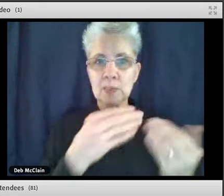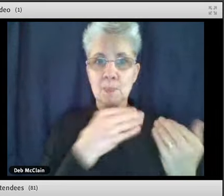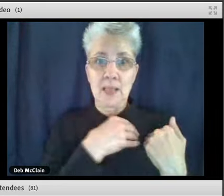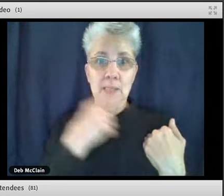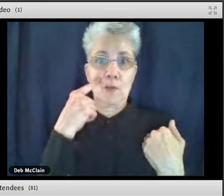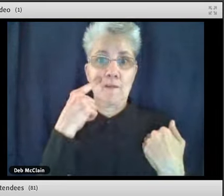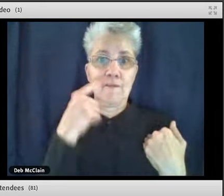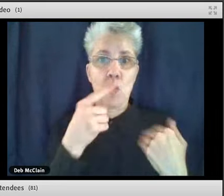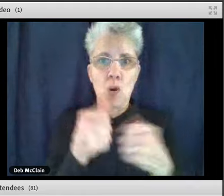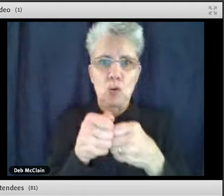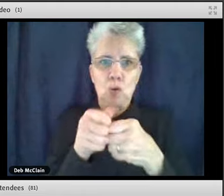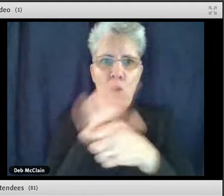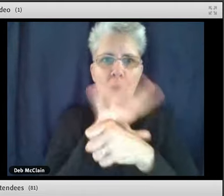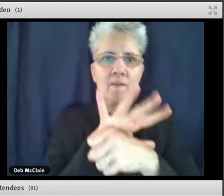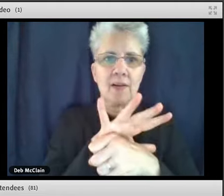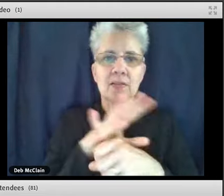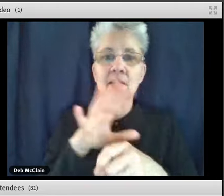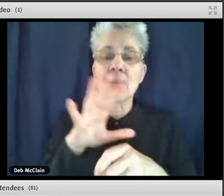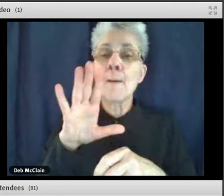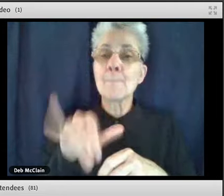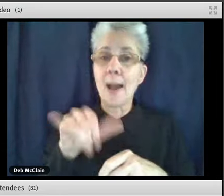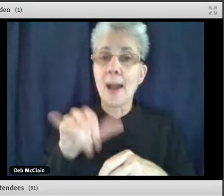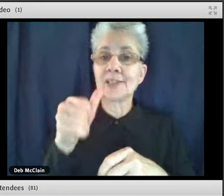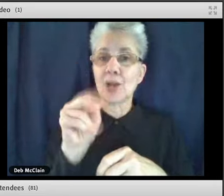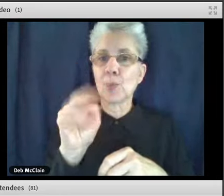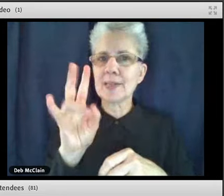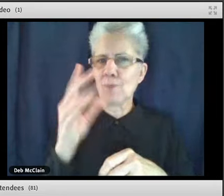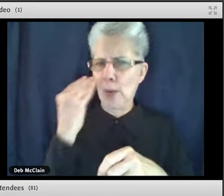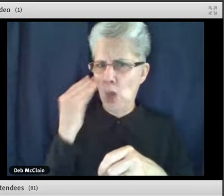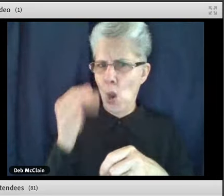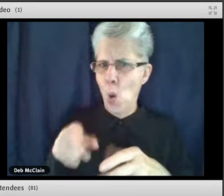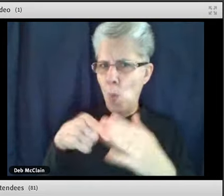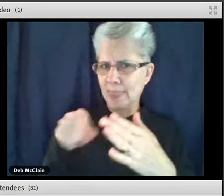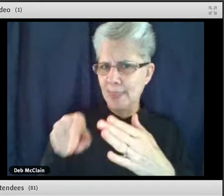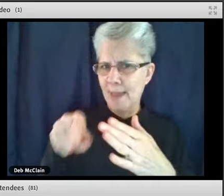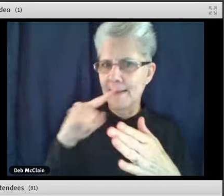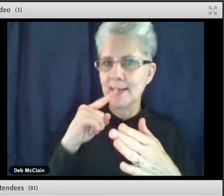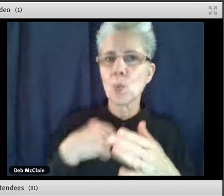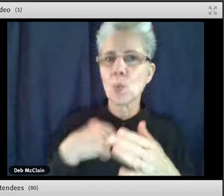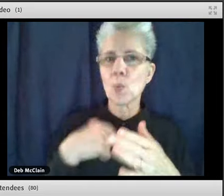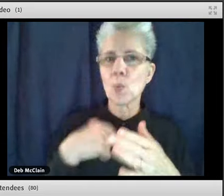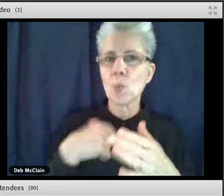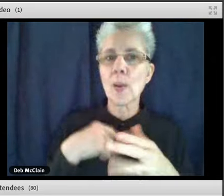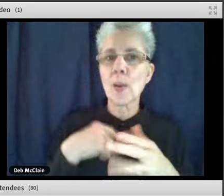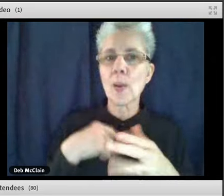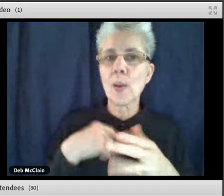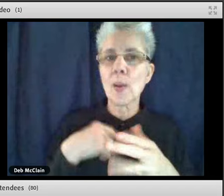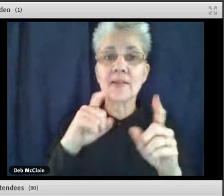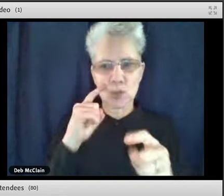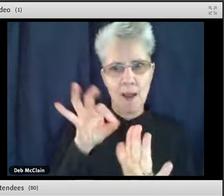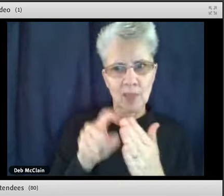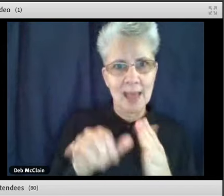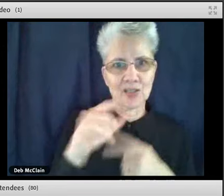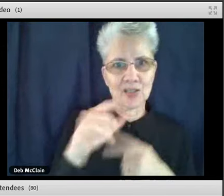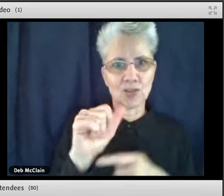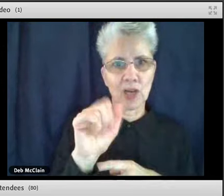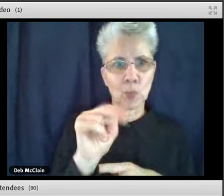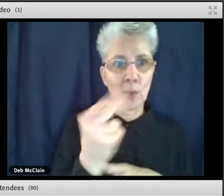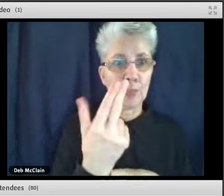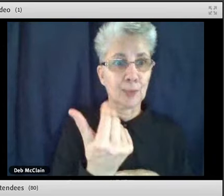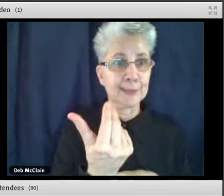it doesn't seem that way, but for a lot of people it's mild. However, 14% do get severe pneumonia,